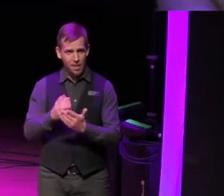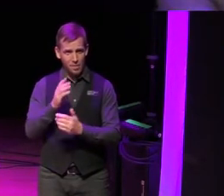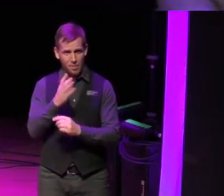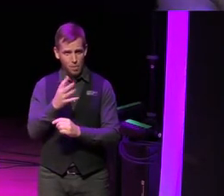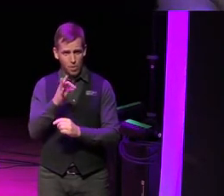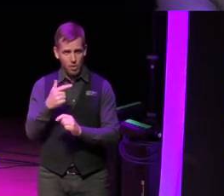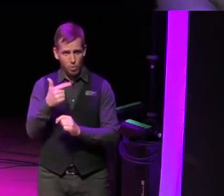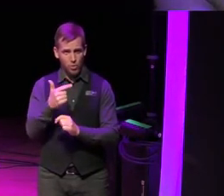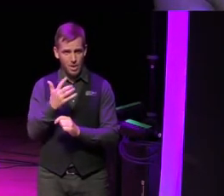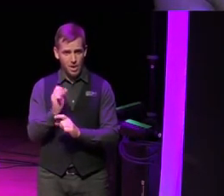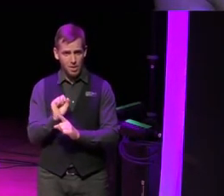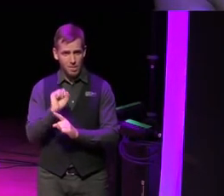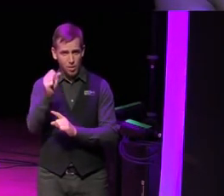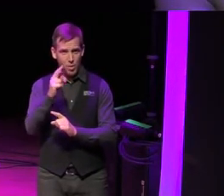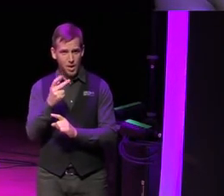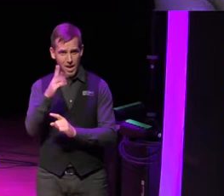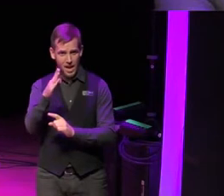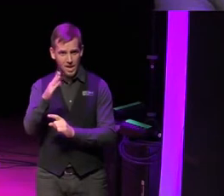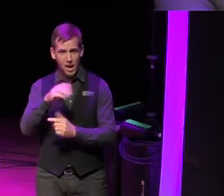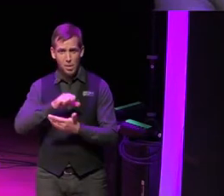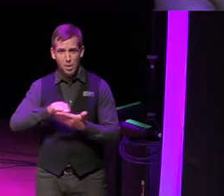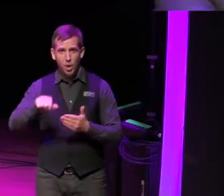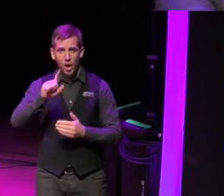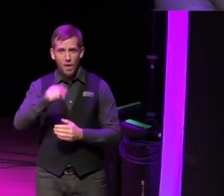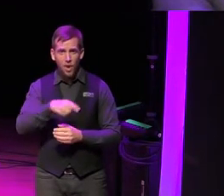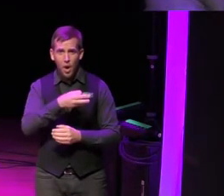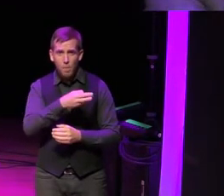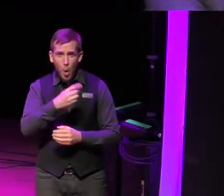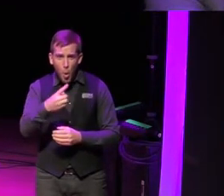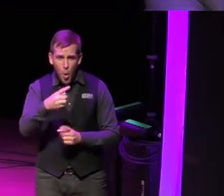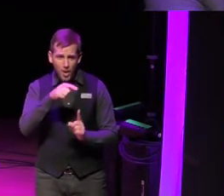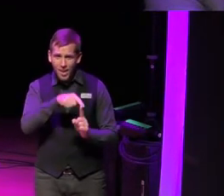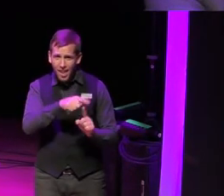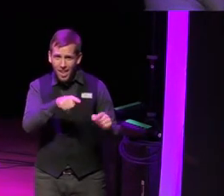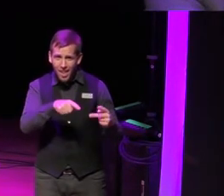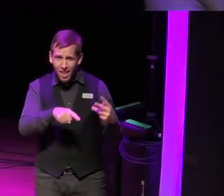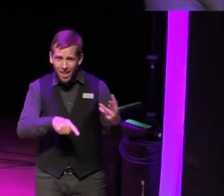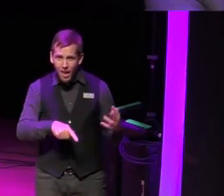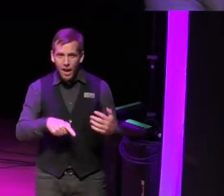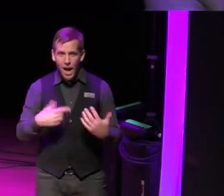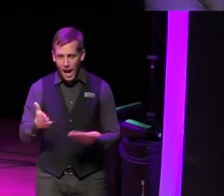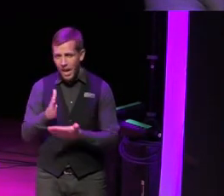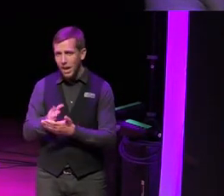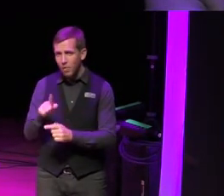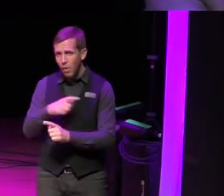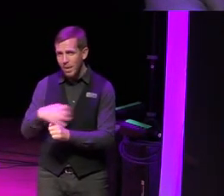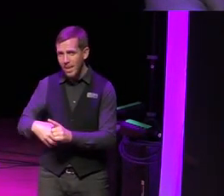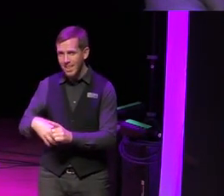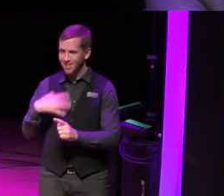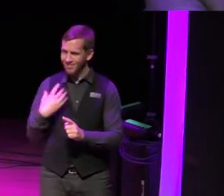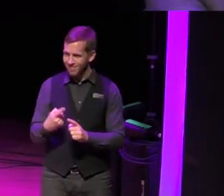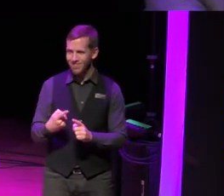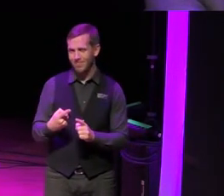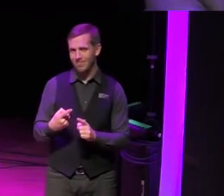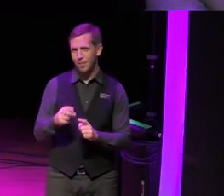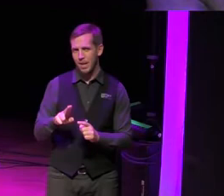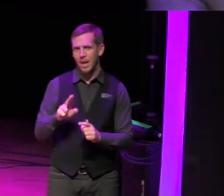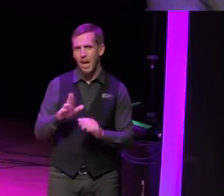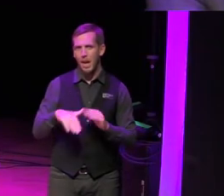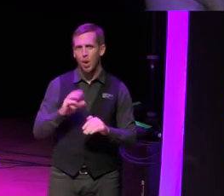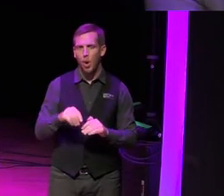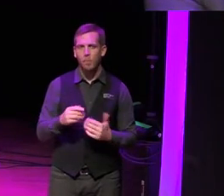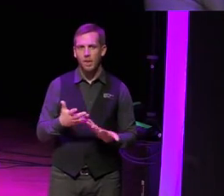a cattle crawl, and things like that in the name of security. So that was an ethical question. That was a question of abuse of